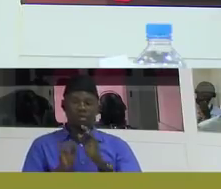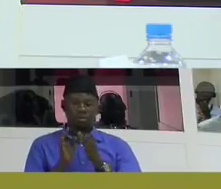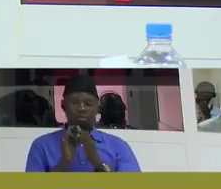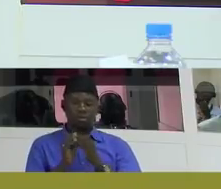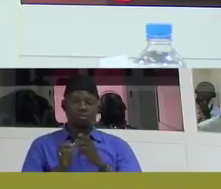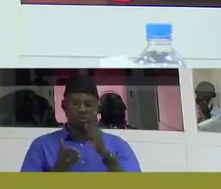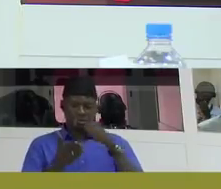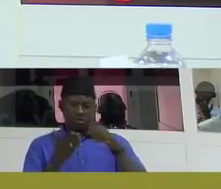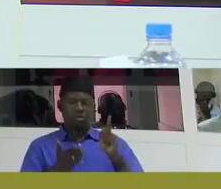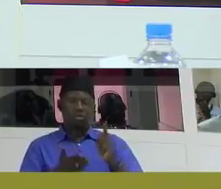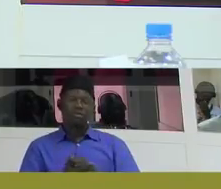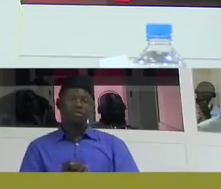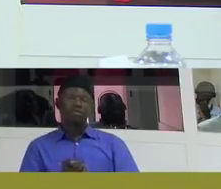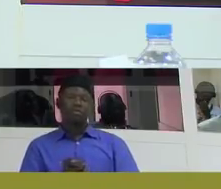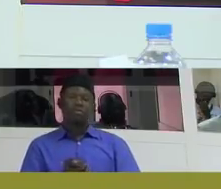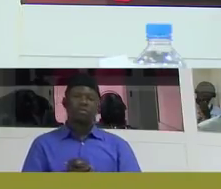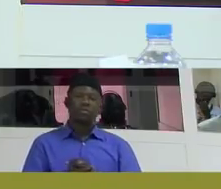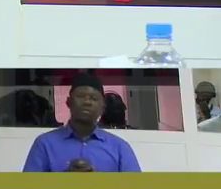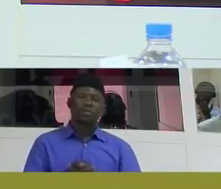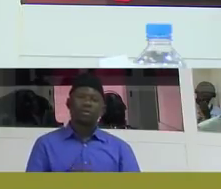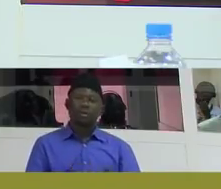Let us now proceed.